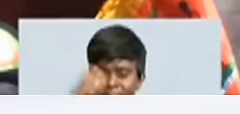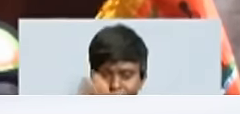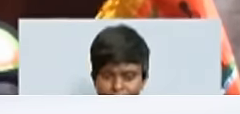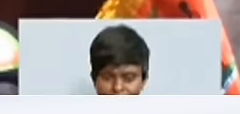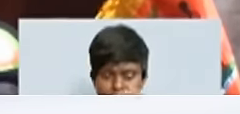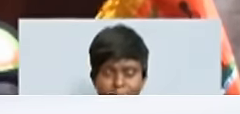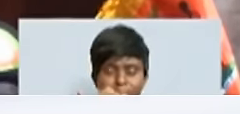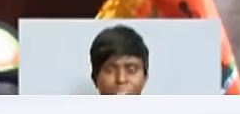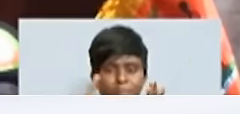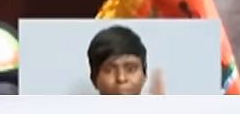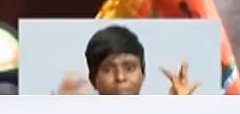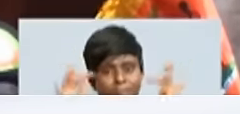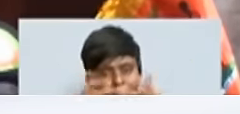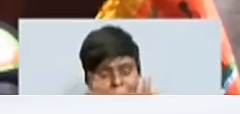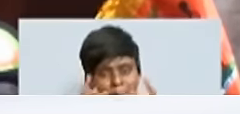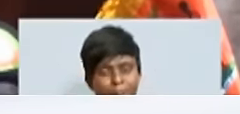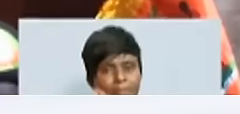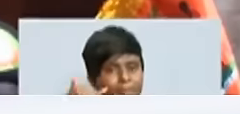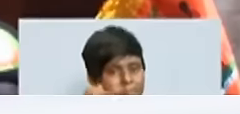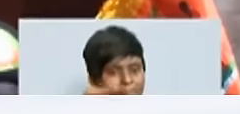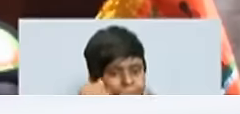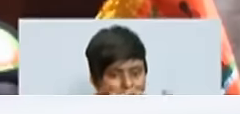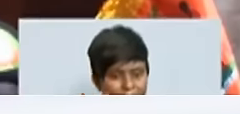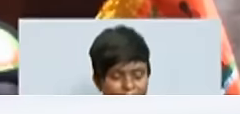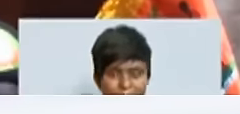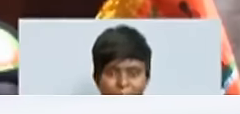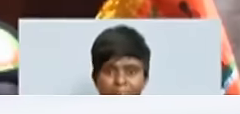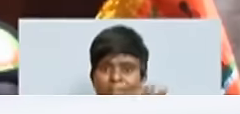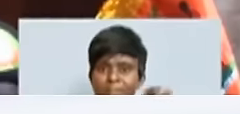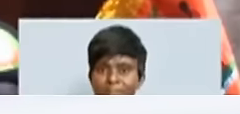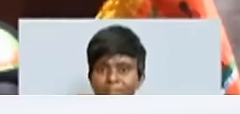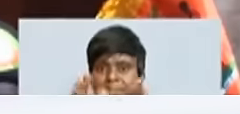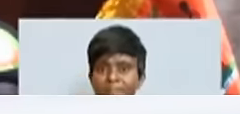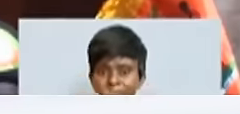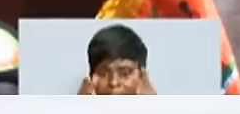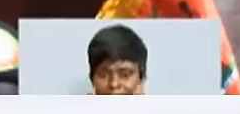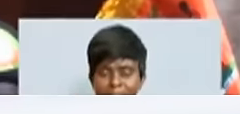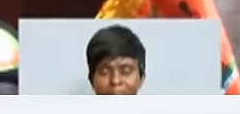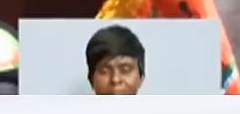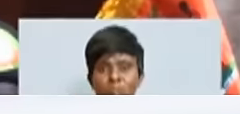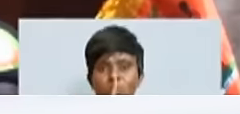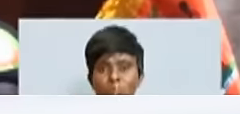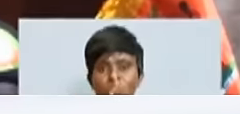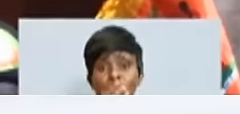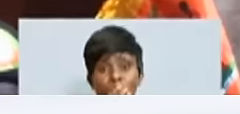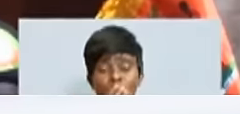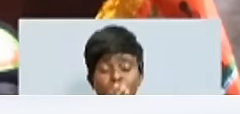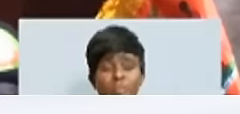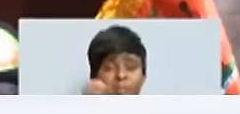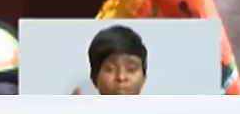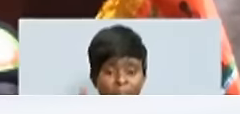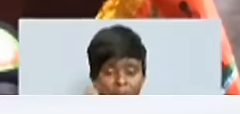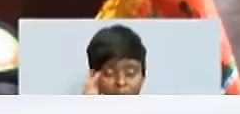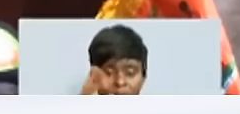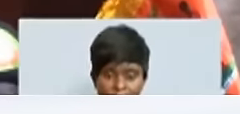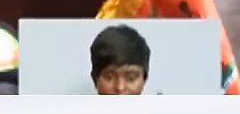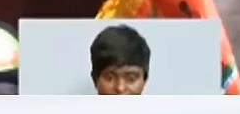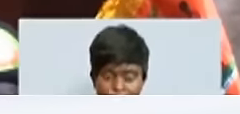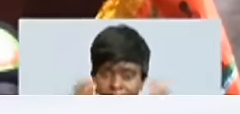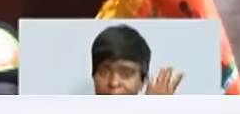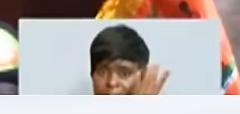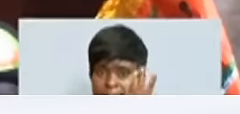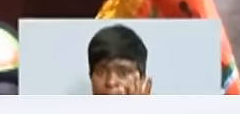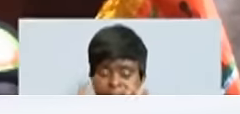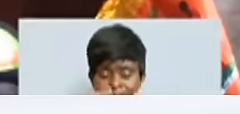introduction of online and mobile platforms by service providers has made it convenient and will continue to do so